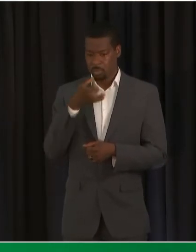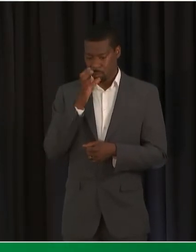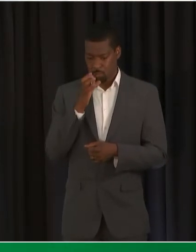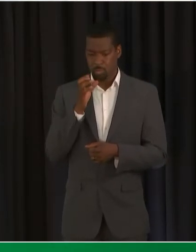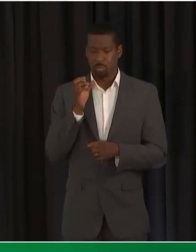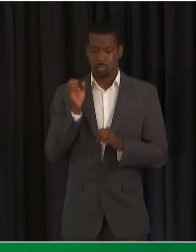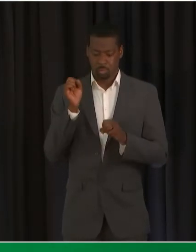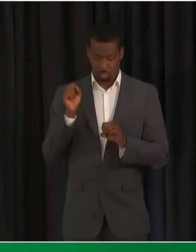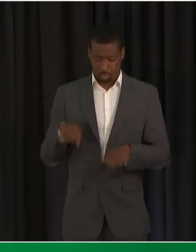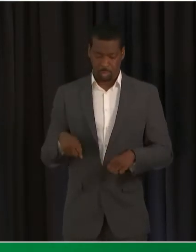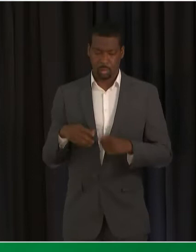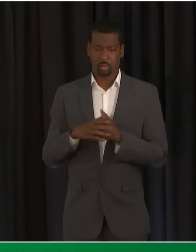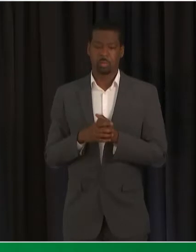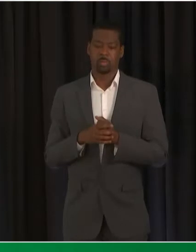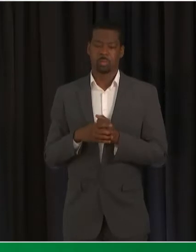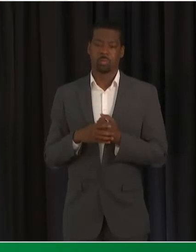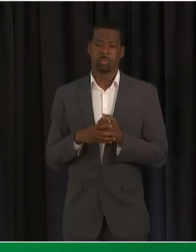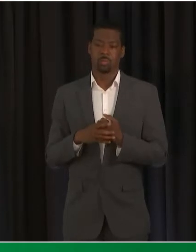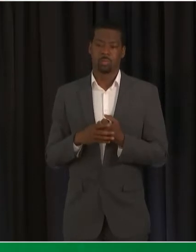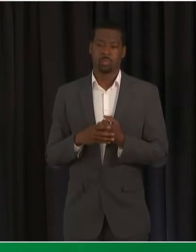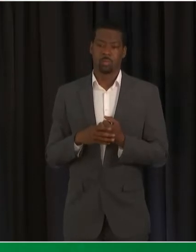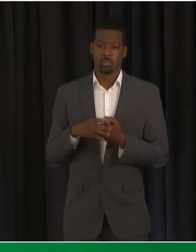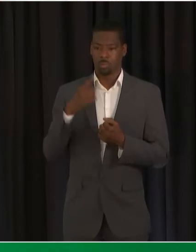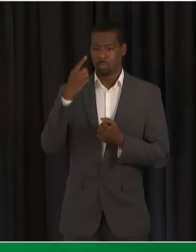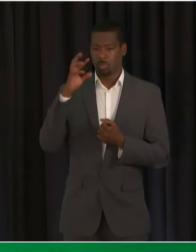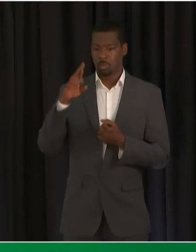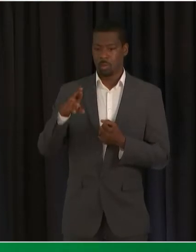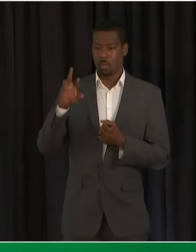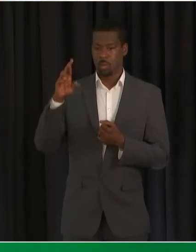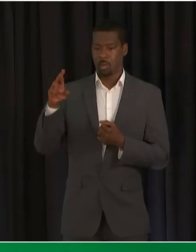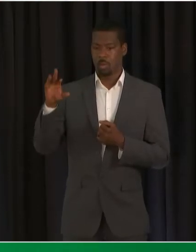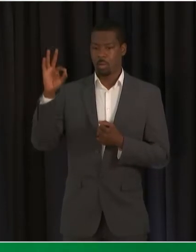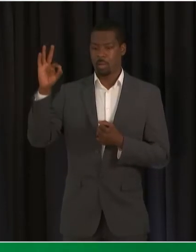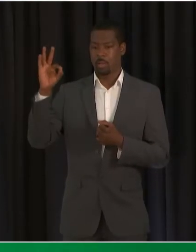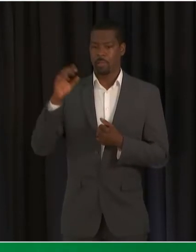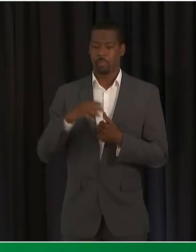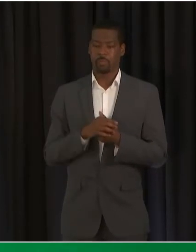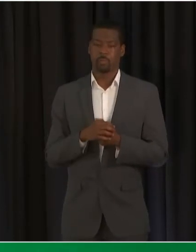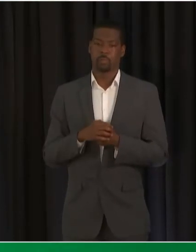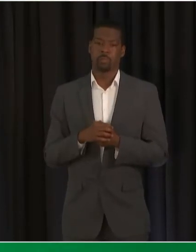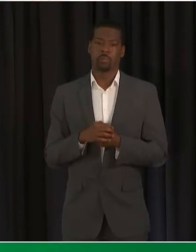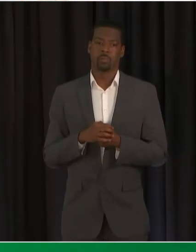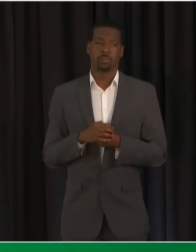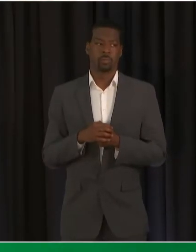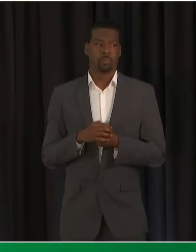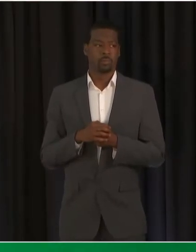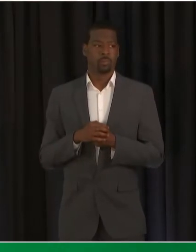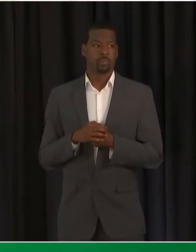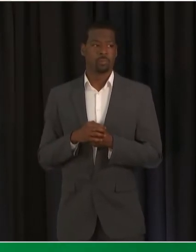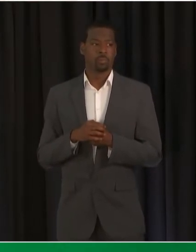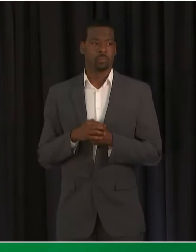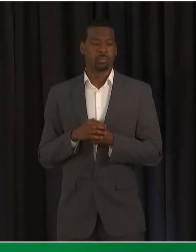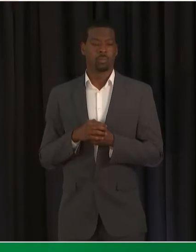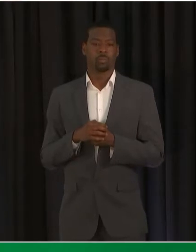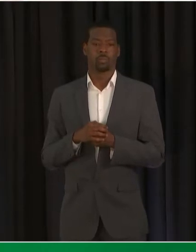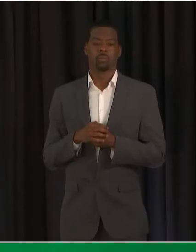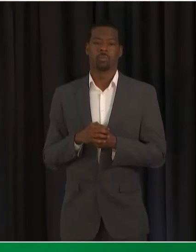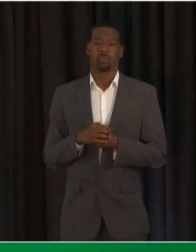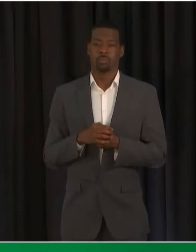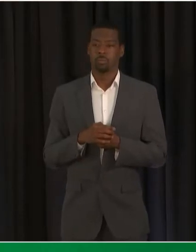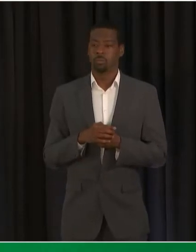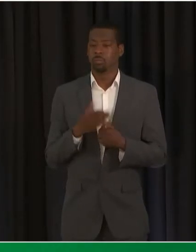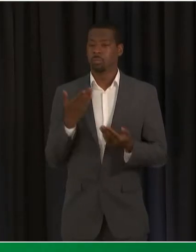pretty much you are eligible for the RRF, okay? Now, next slide, please.